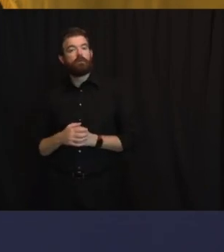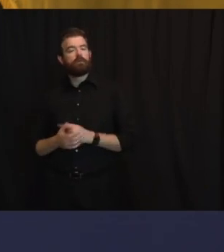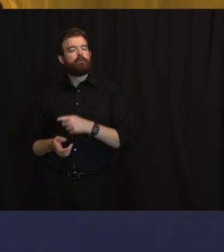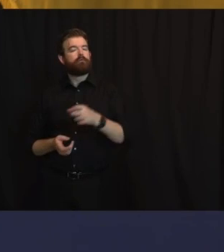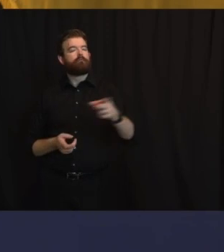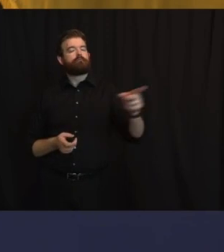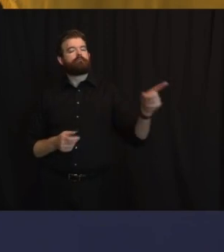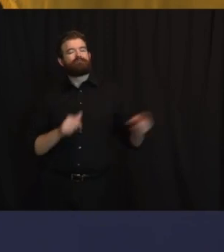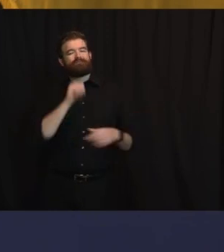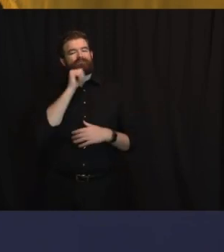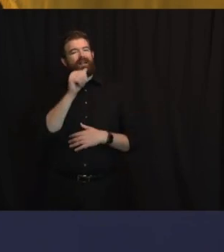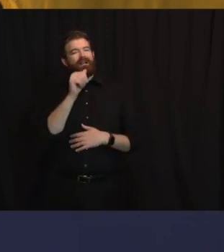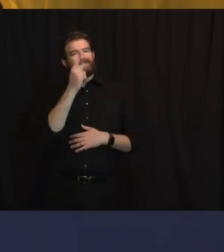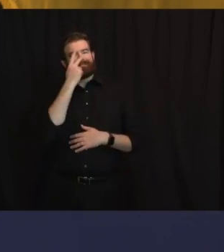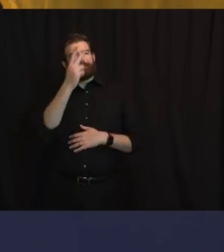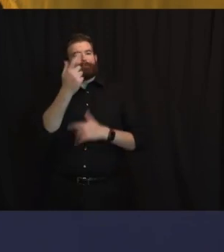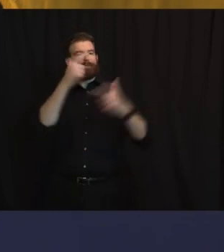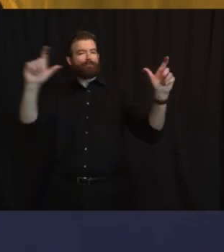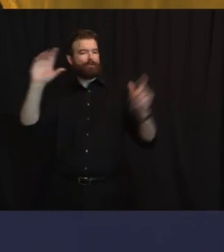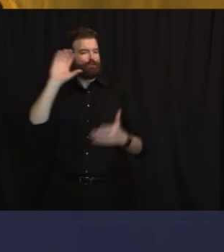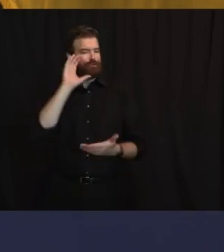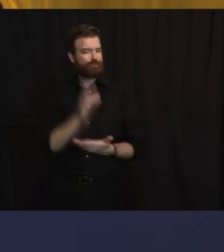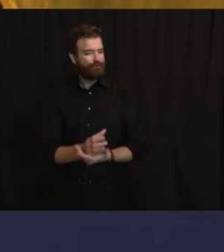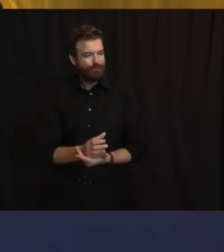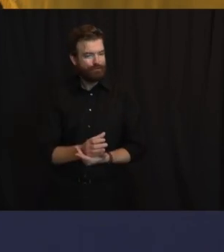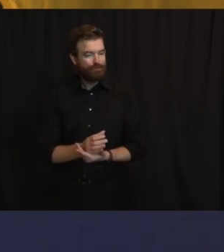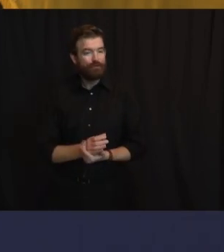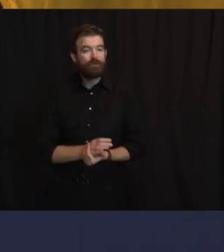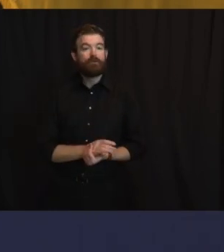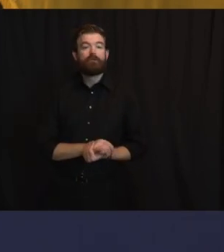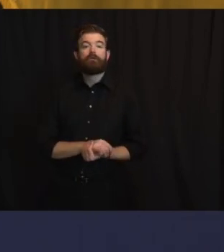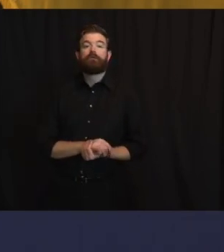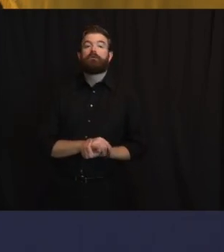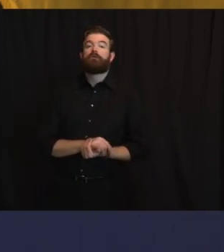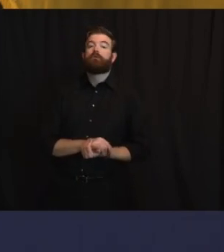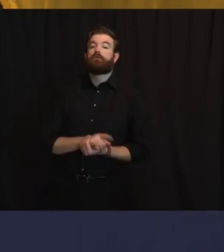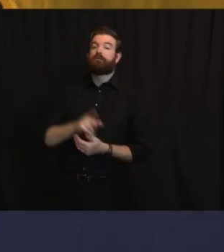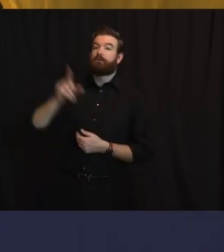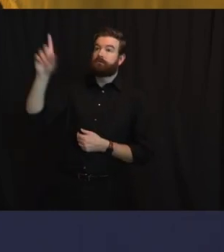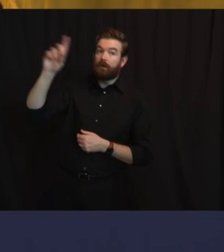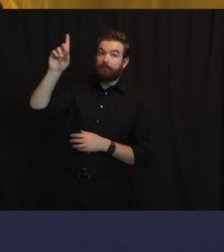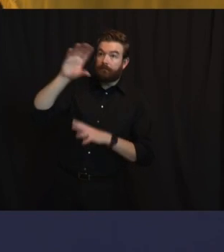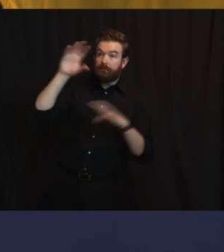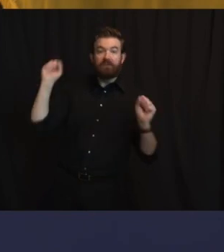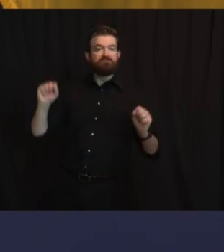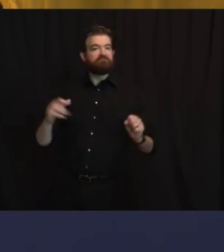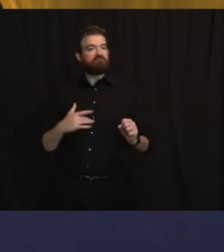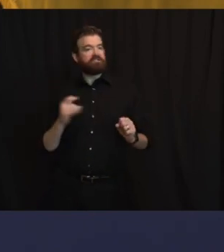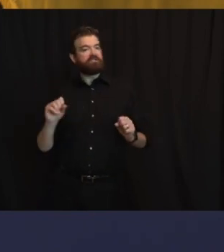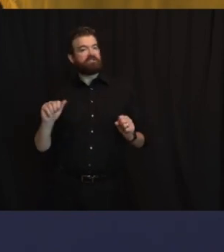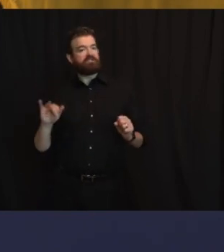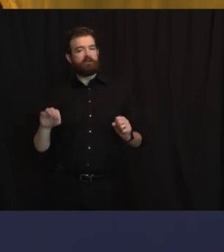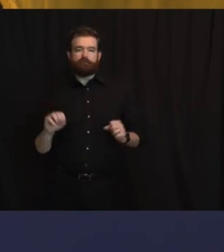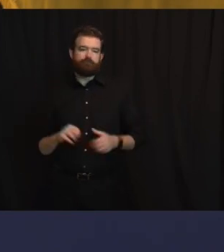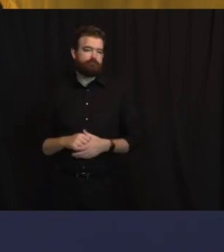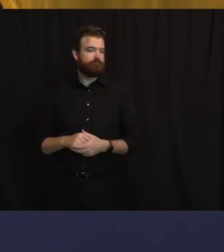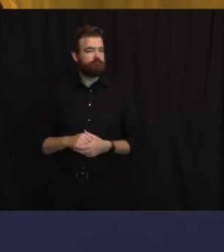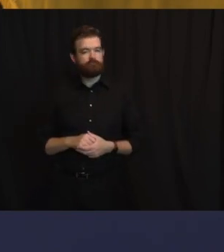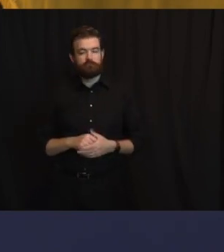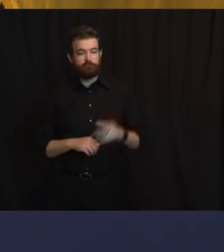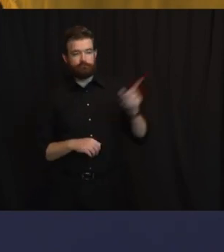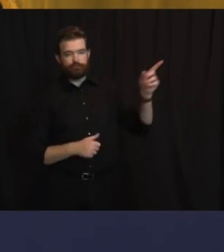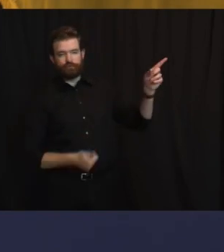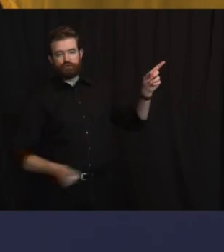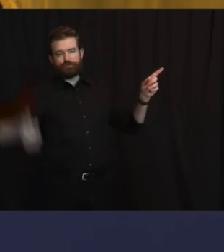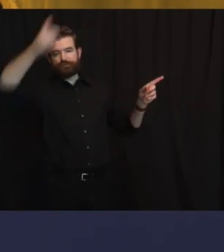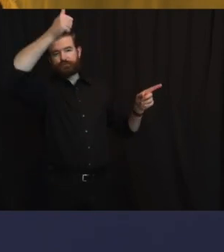your premise, but that's not reason enough here to sit on our hands, because the Supreme Court is overwhelmingly